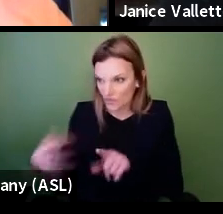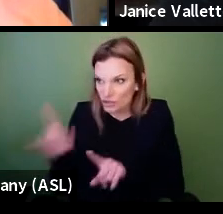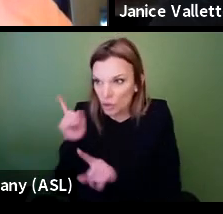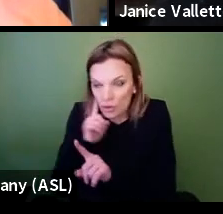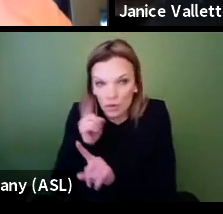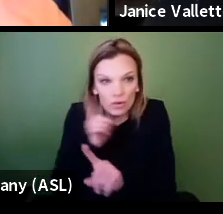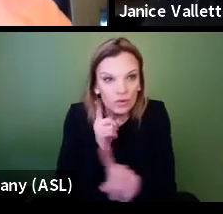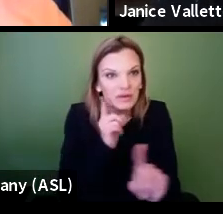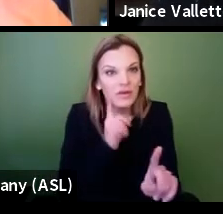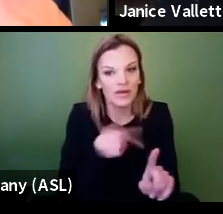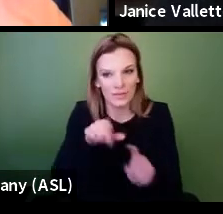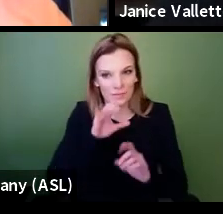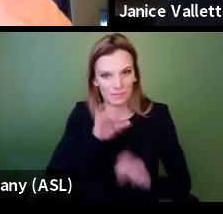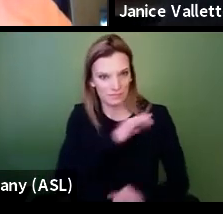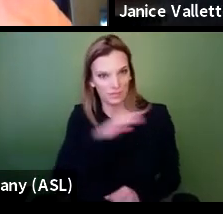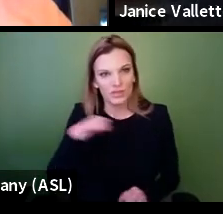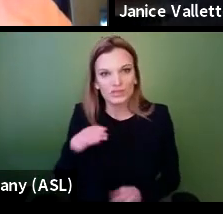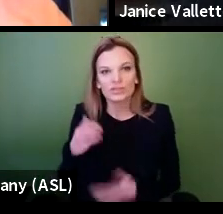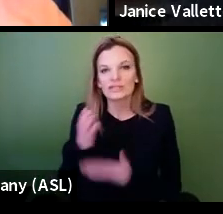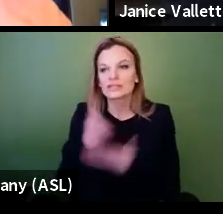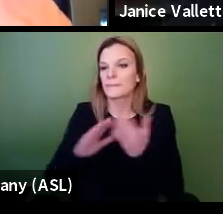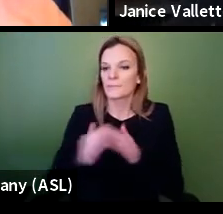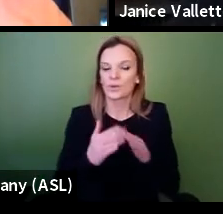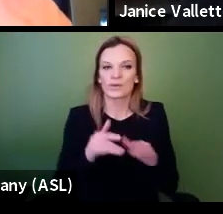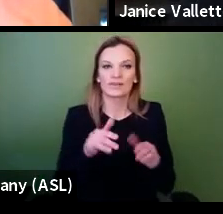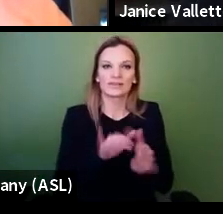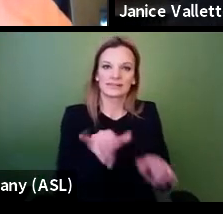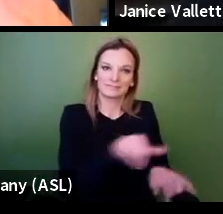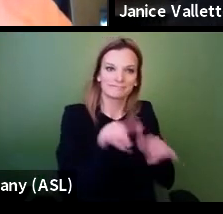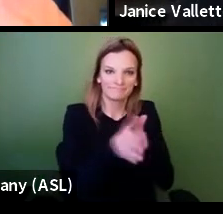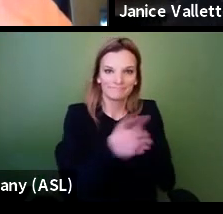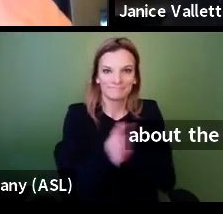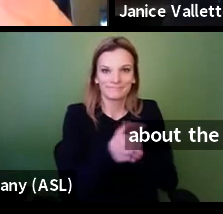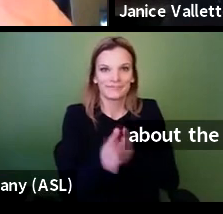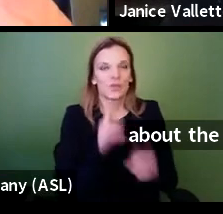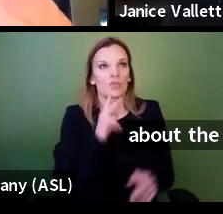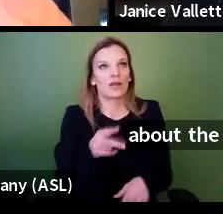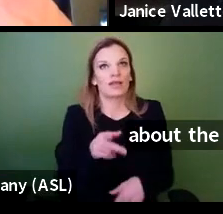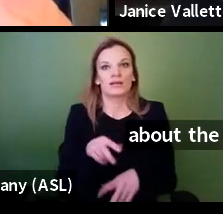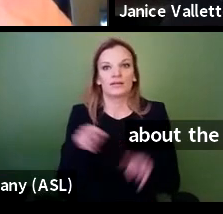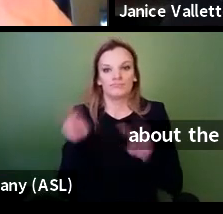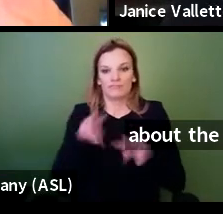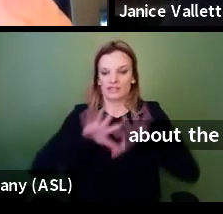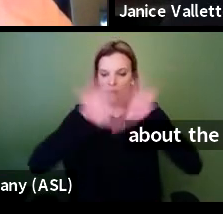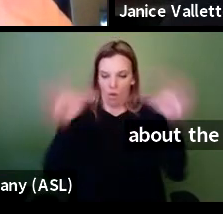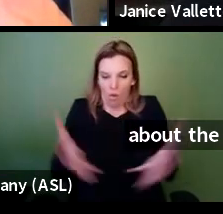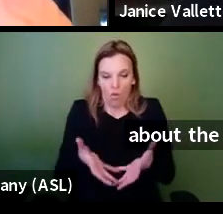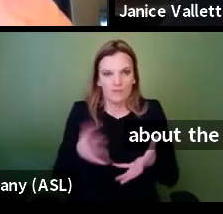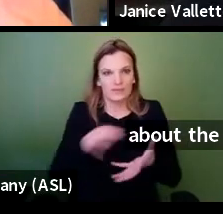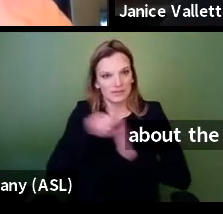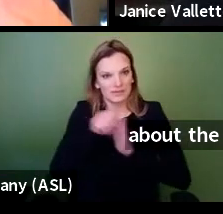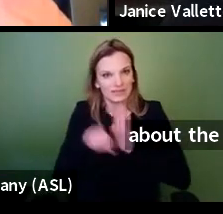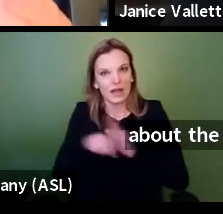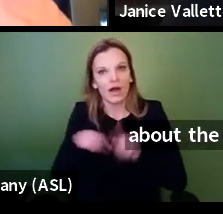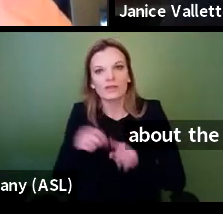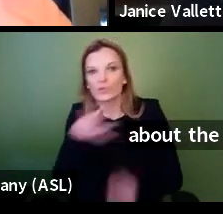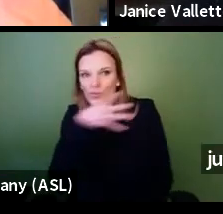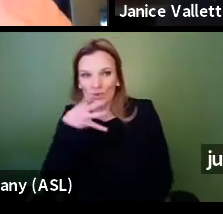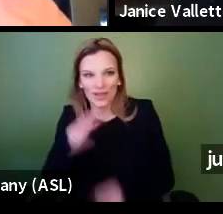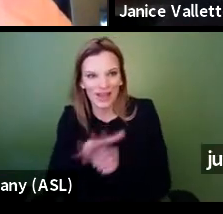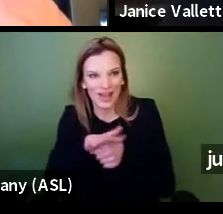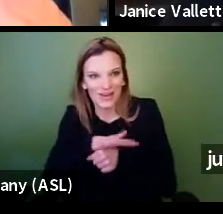who haven't, communities of interest, and just looking at it as a whole, not only in the state, but in the rural area for me has been